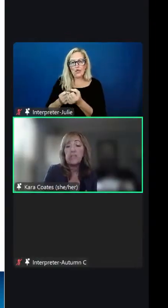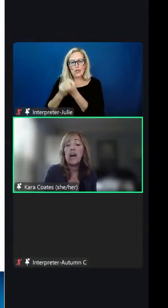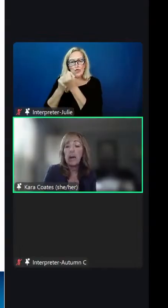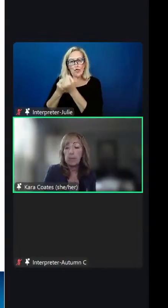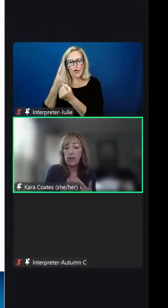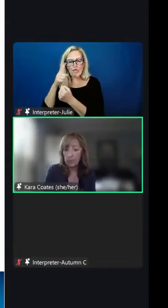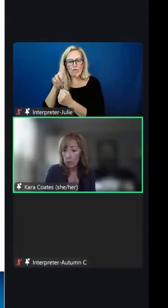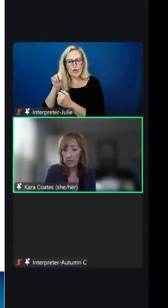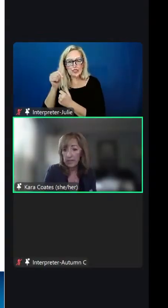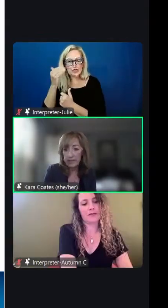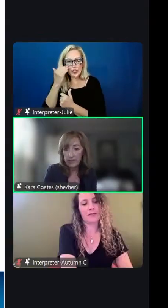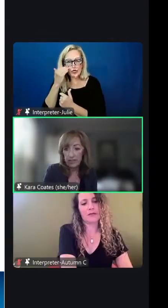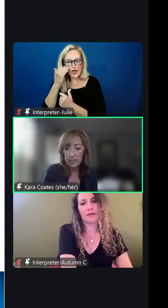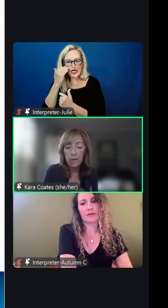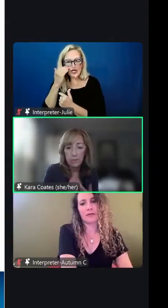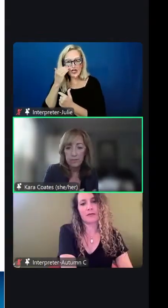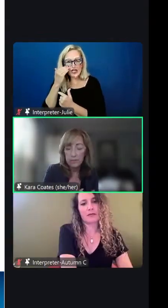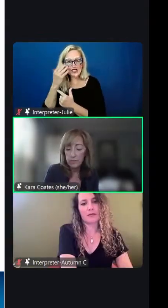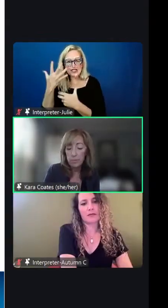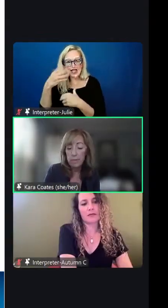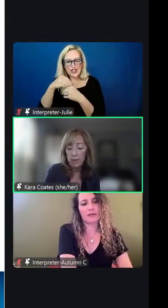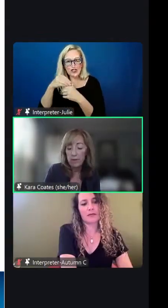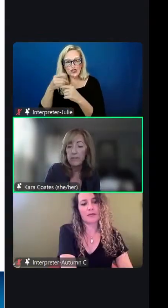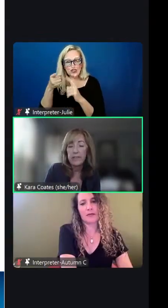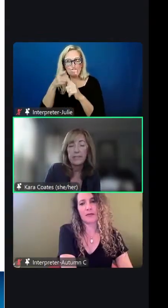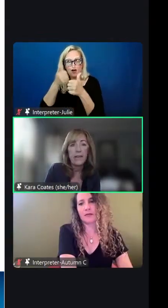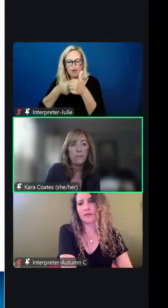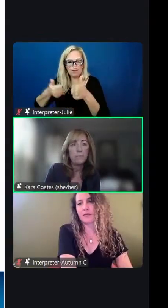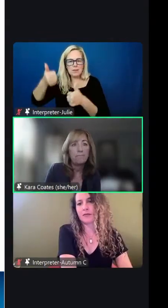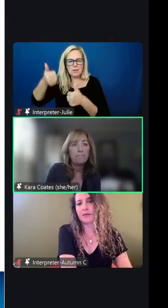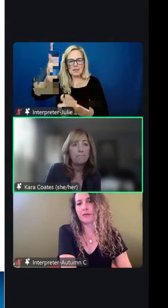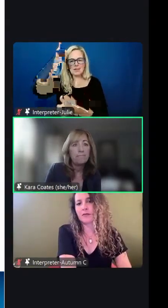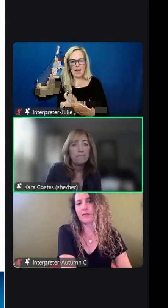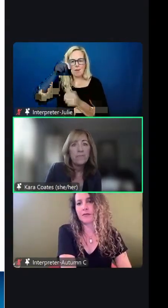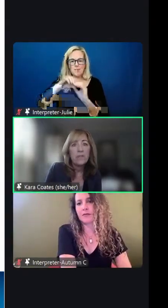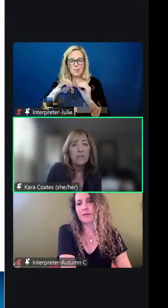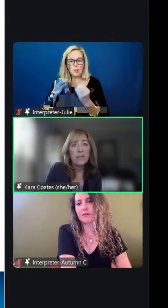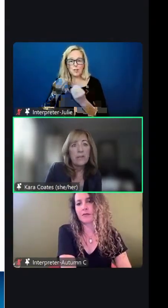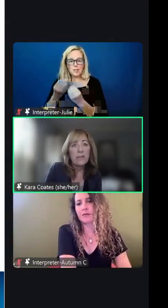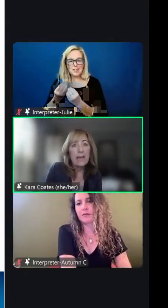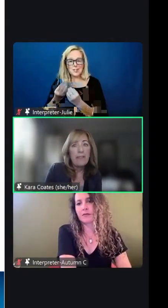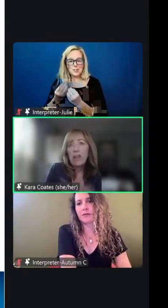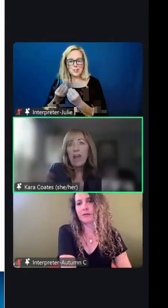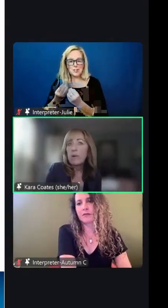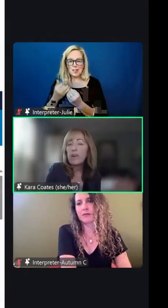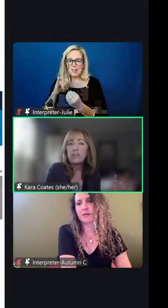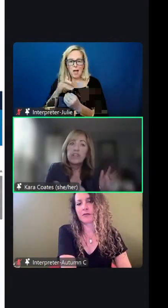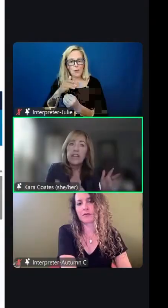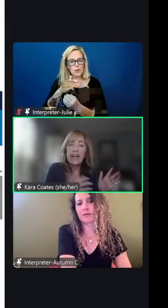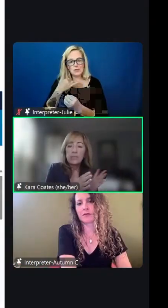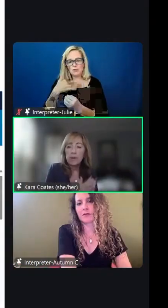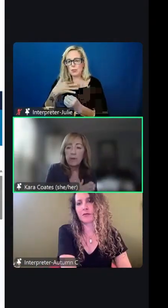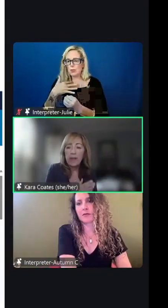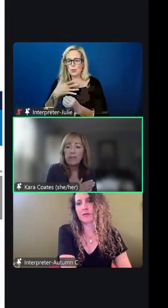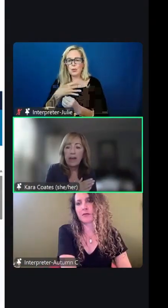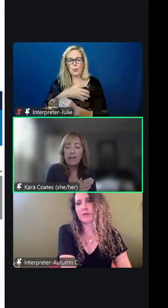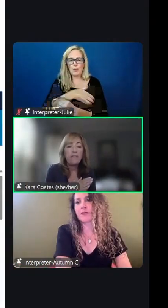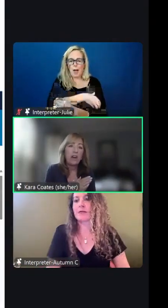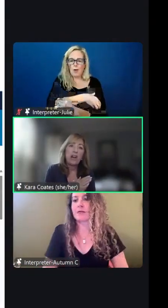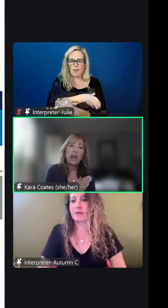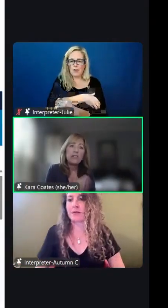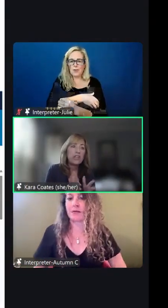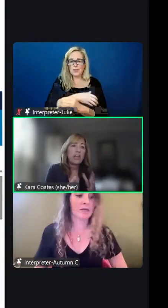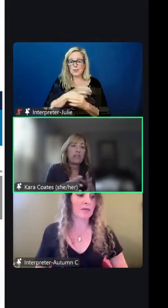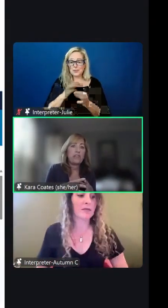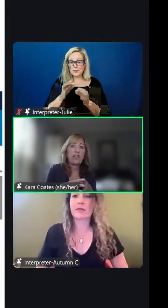from the top of the organization. That was super powerful that day. And then our intranet is where we have a lot